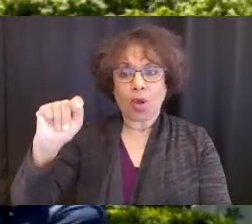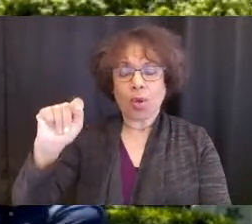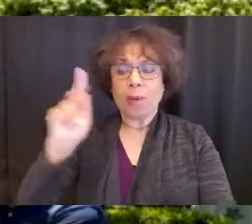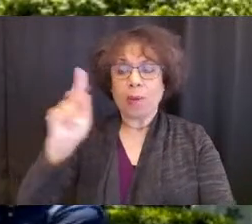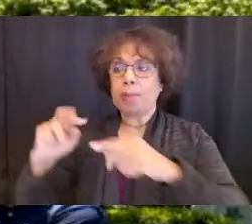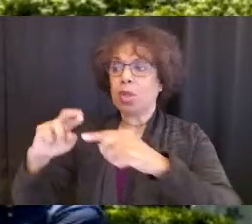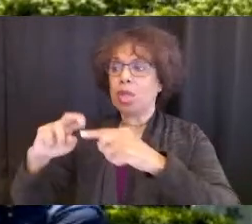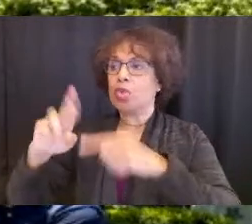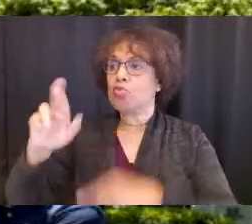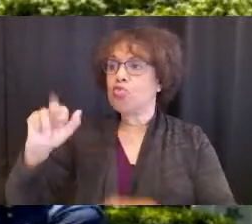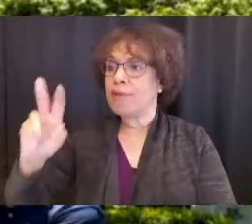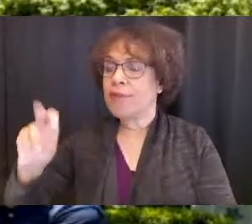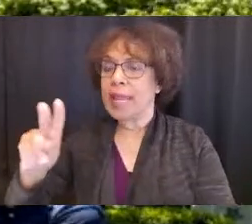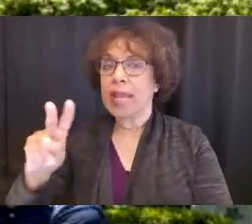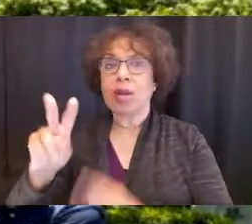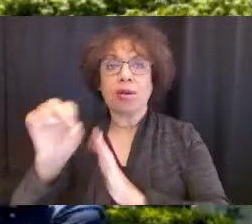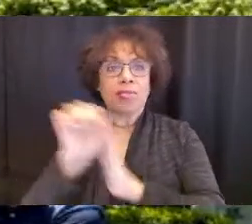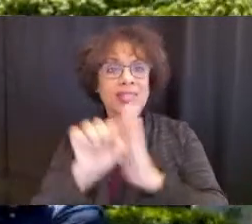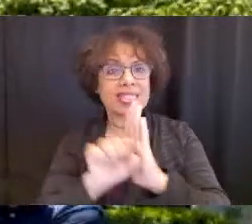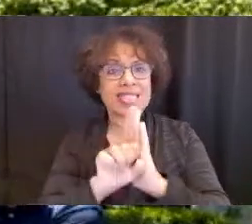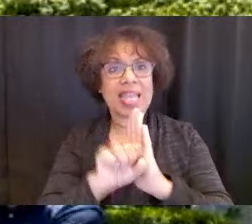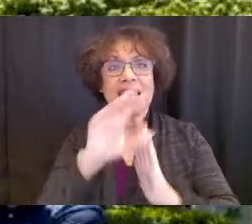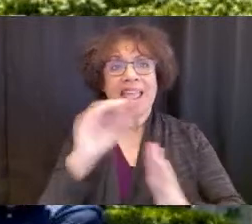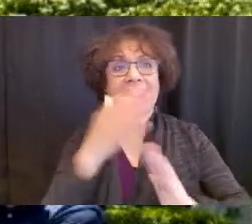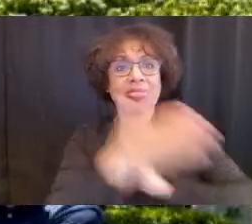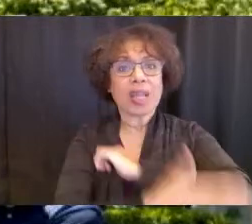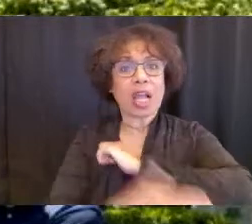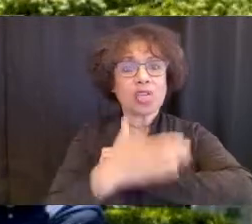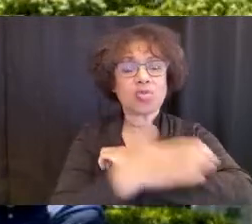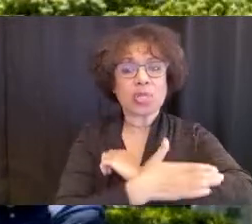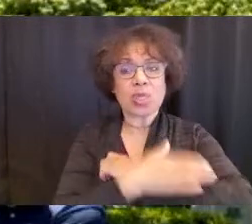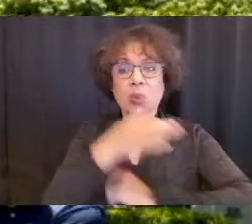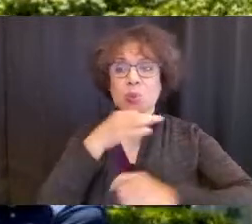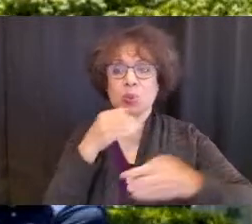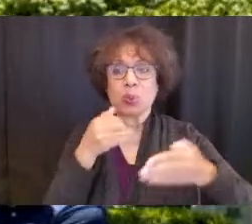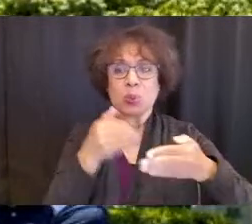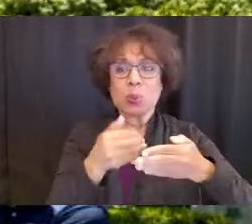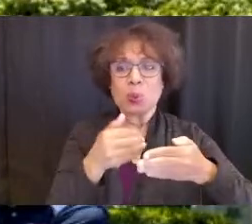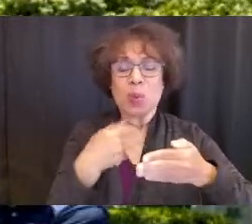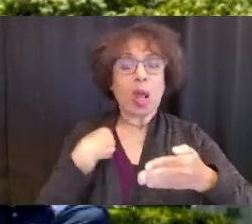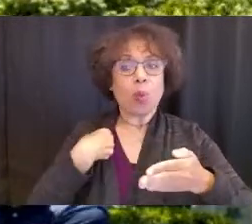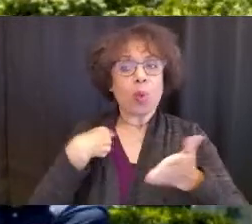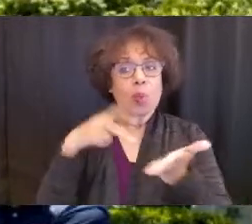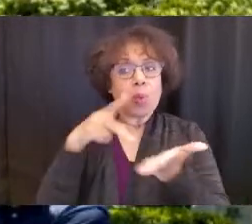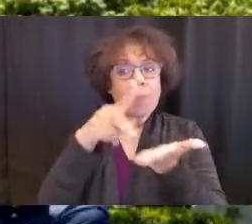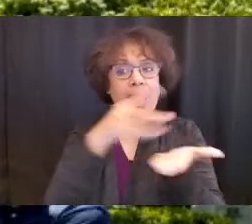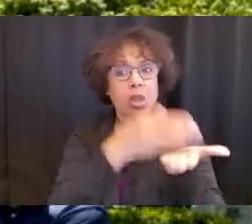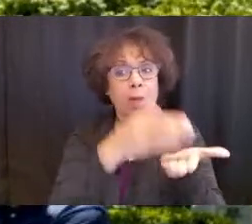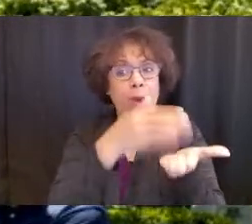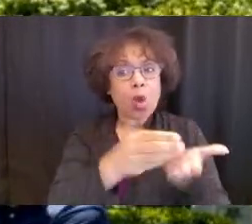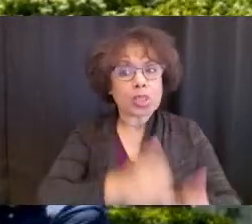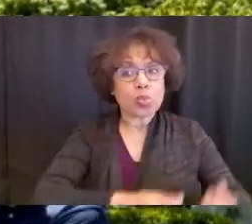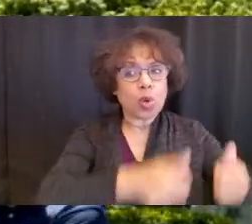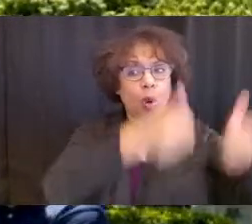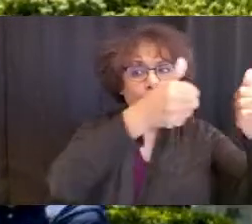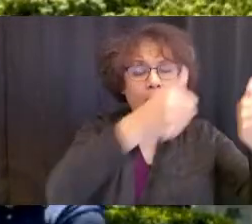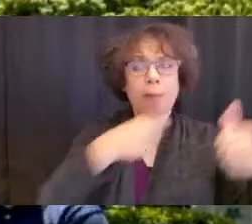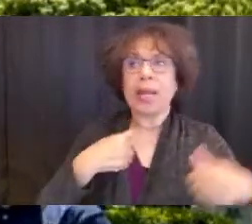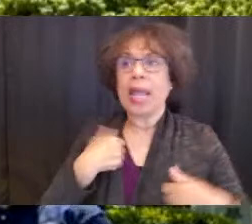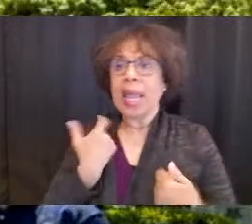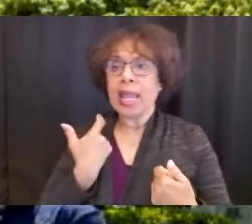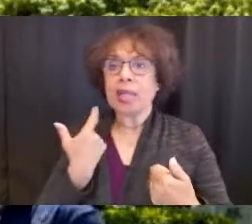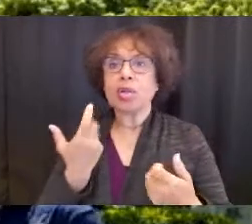the Commonwealth, and across the country. Days from higher mortgage payments, days from gutted